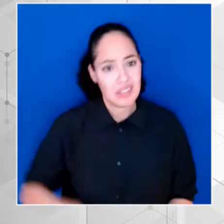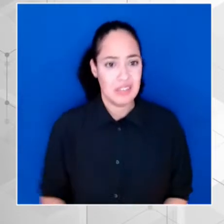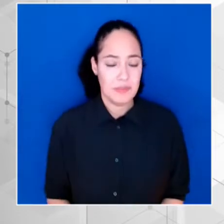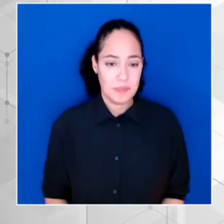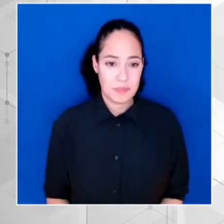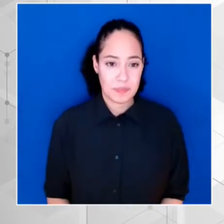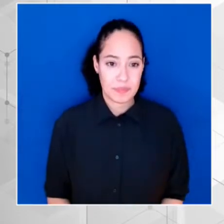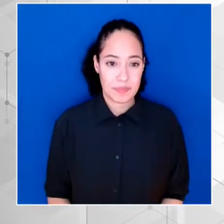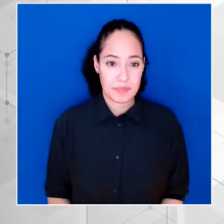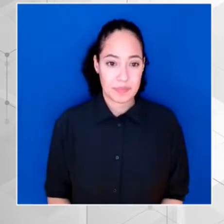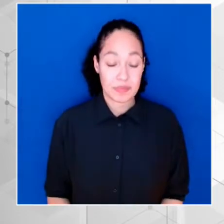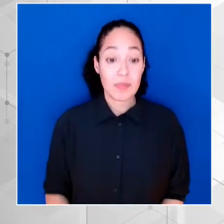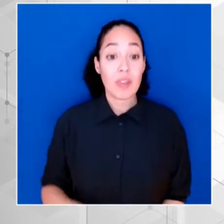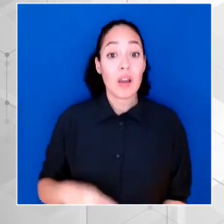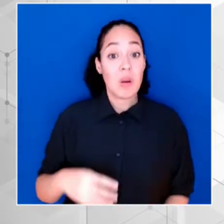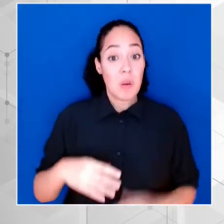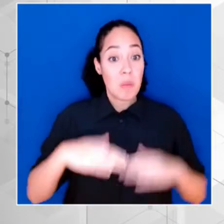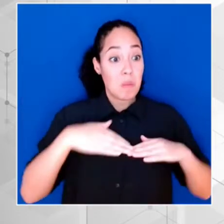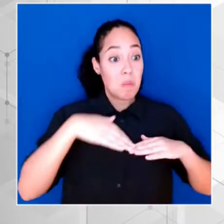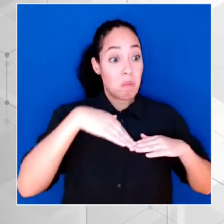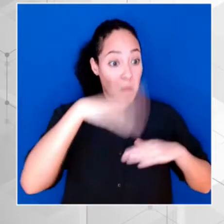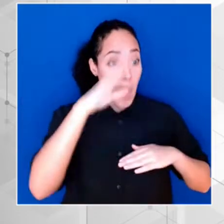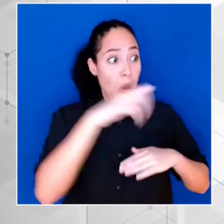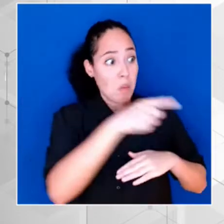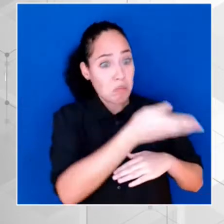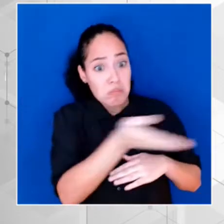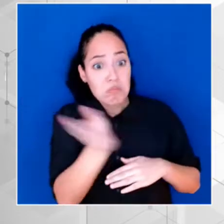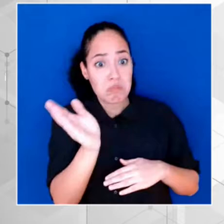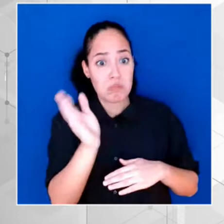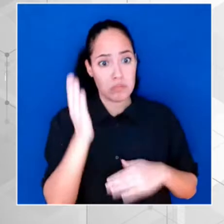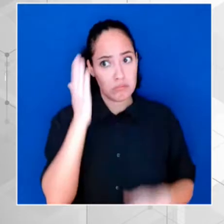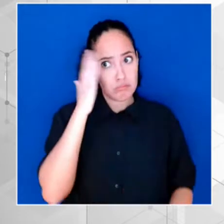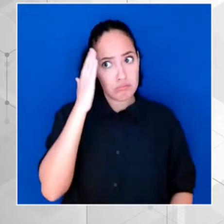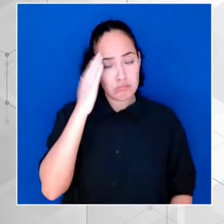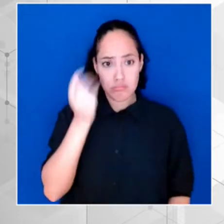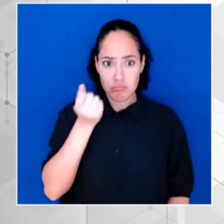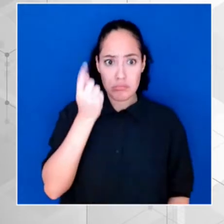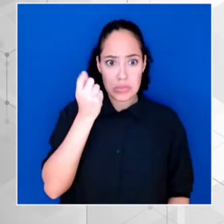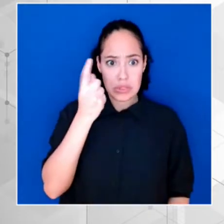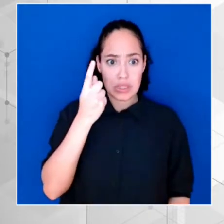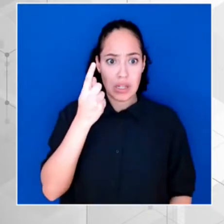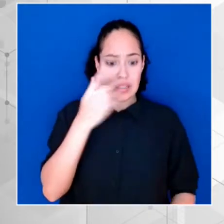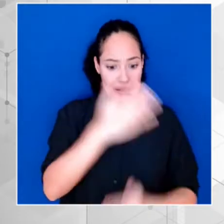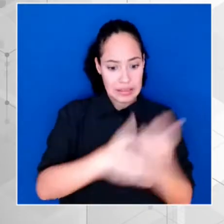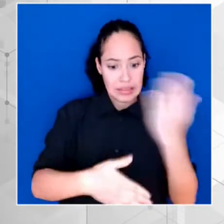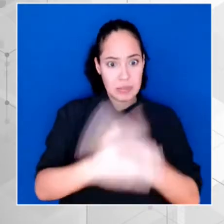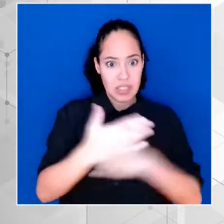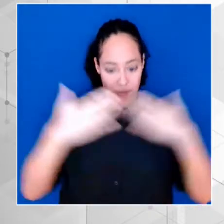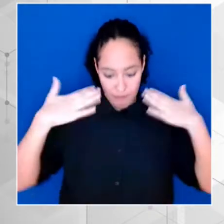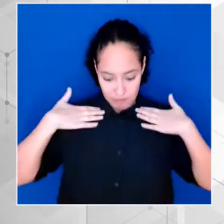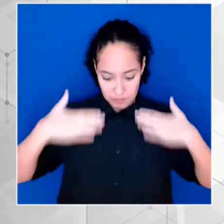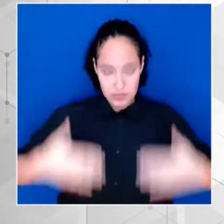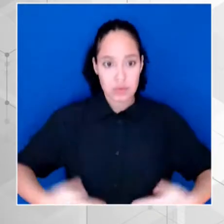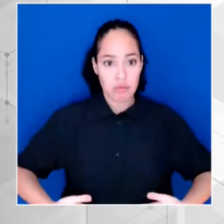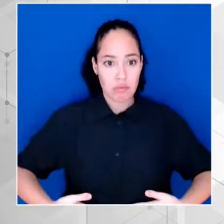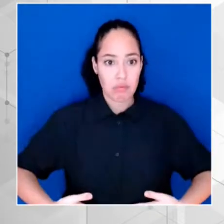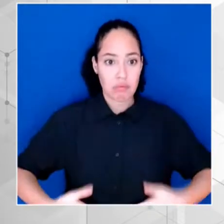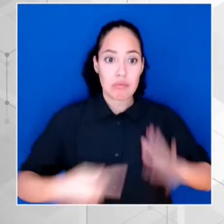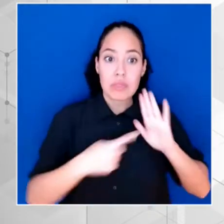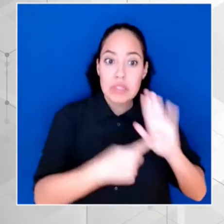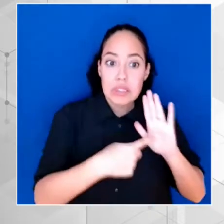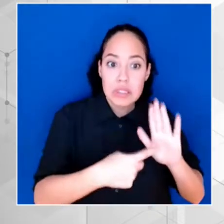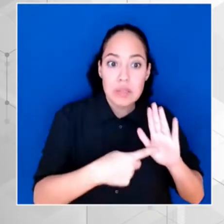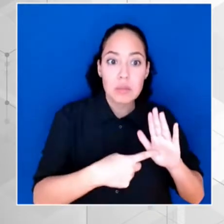physical world with, we can see things like ramps and railings and those tactile buttons. And we have accommodations built